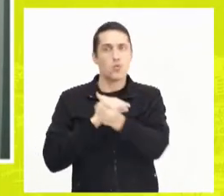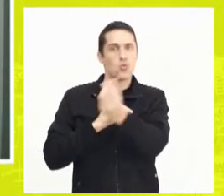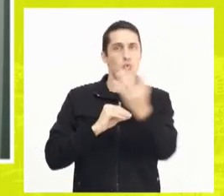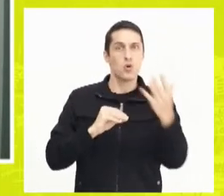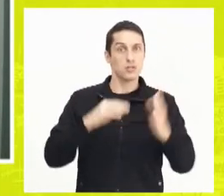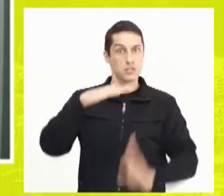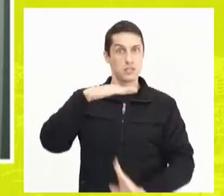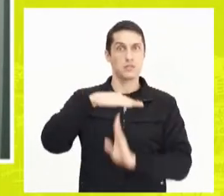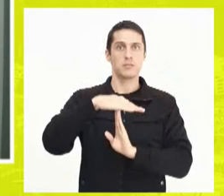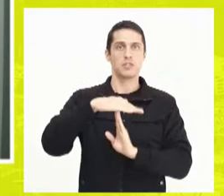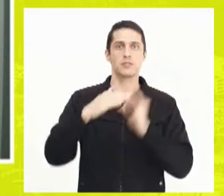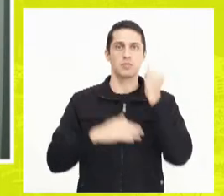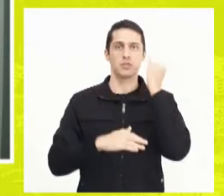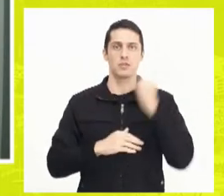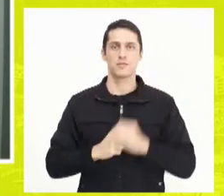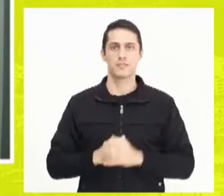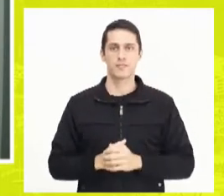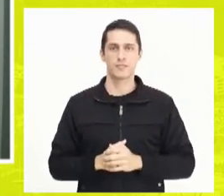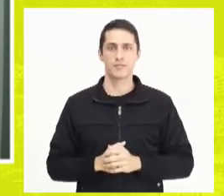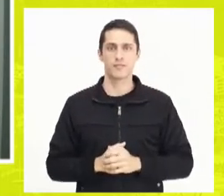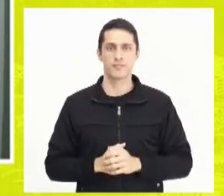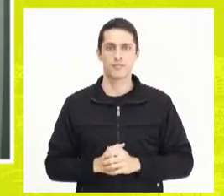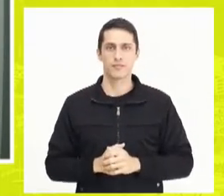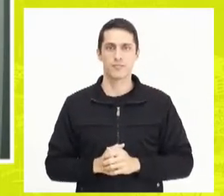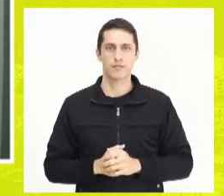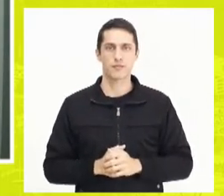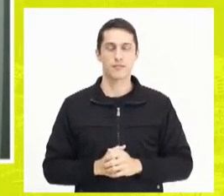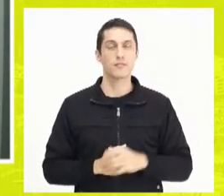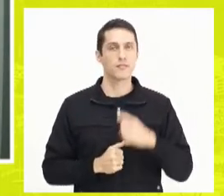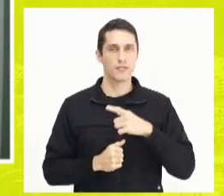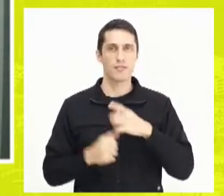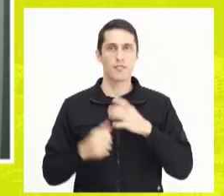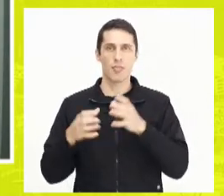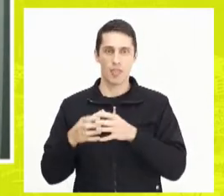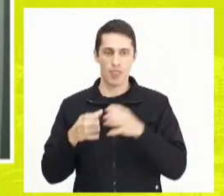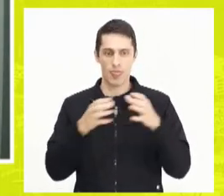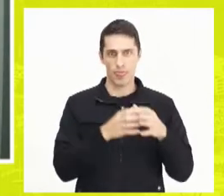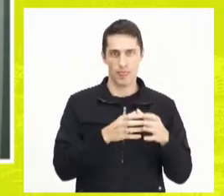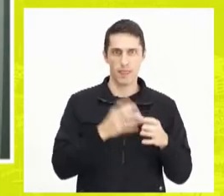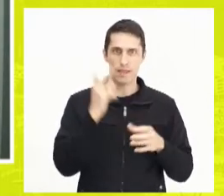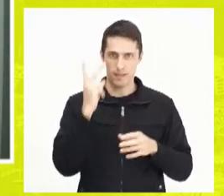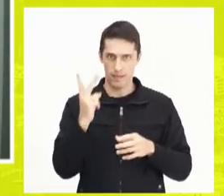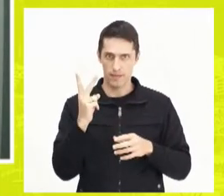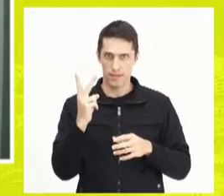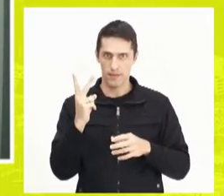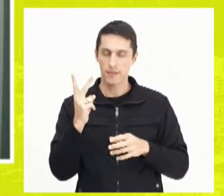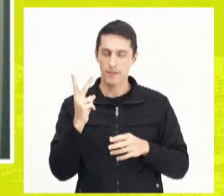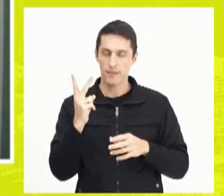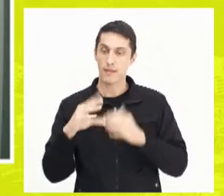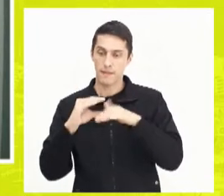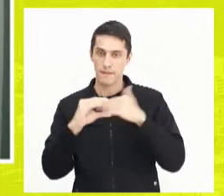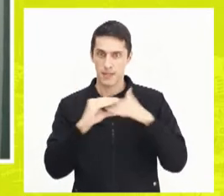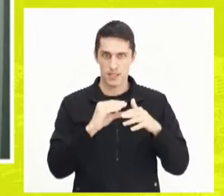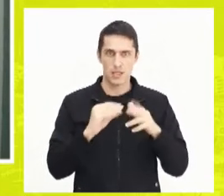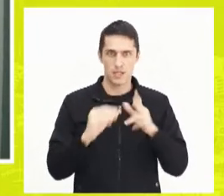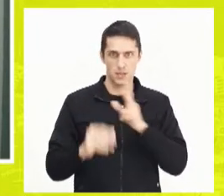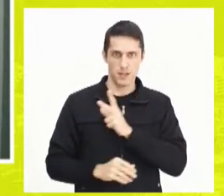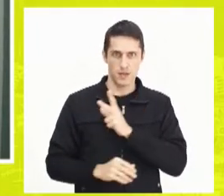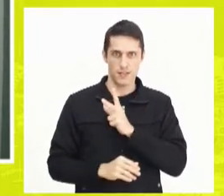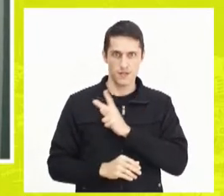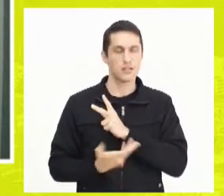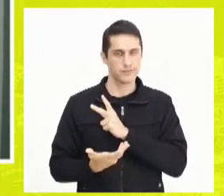reach a single message can reach so there are two groups private message